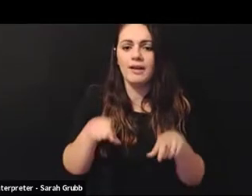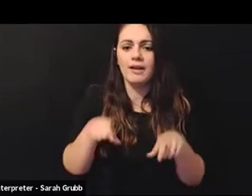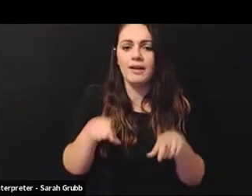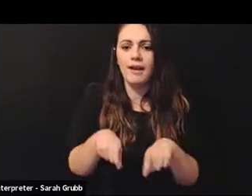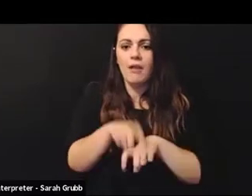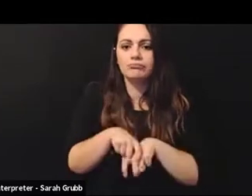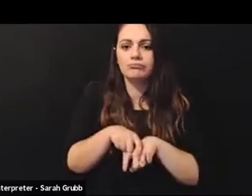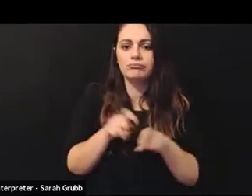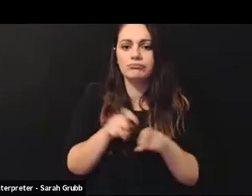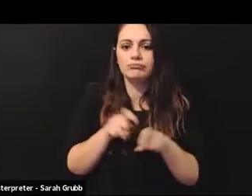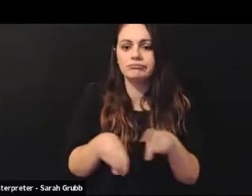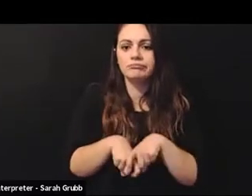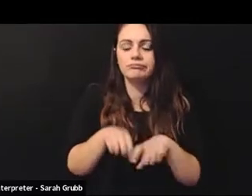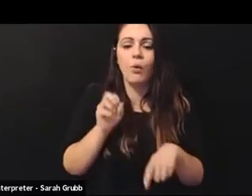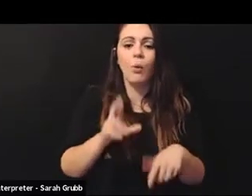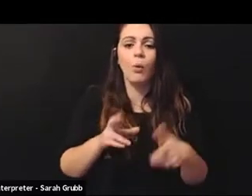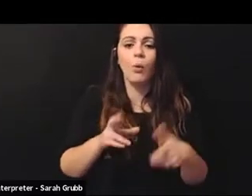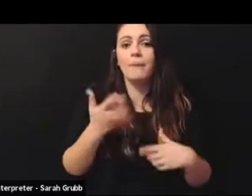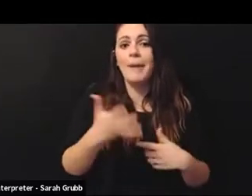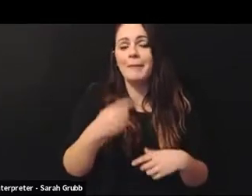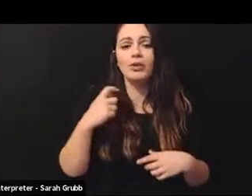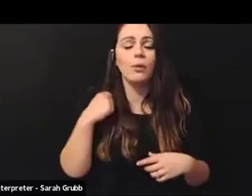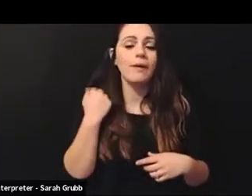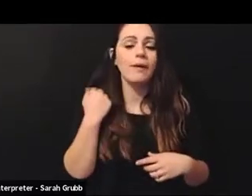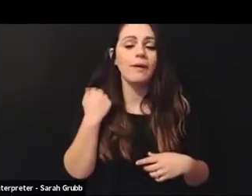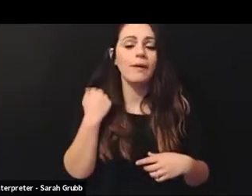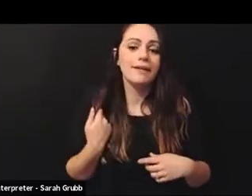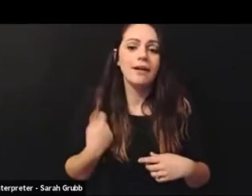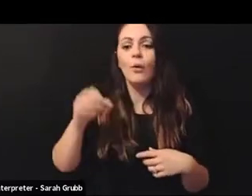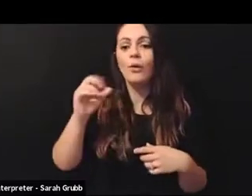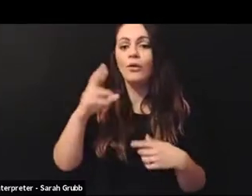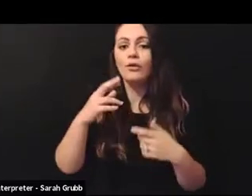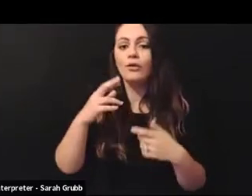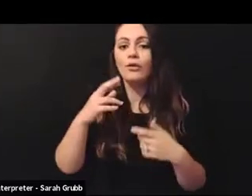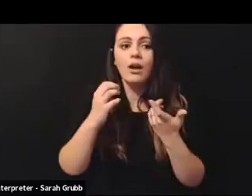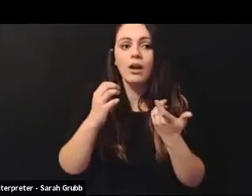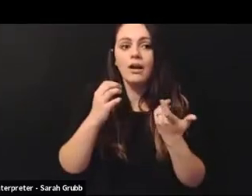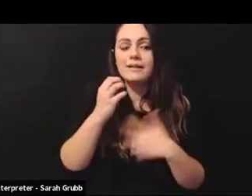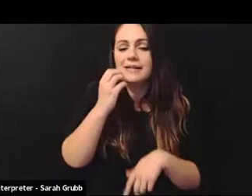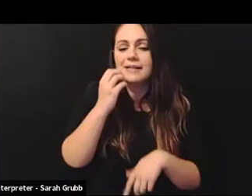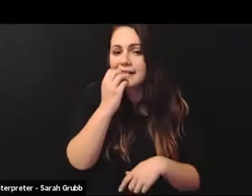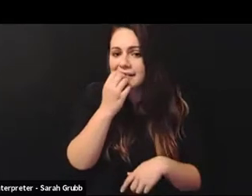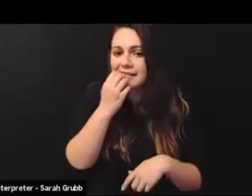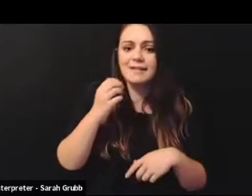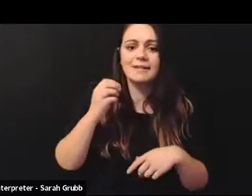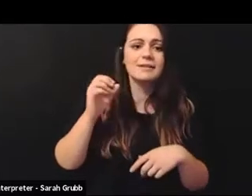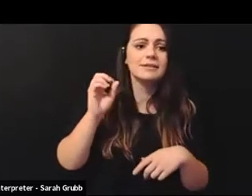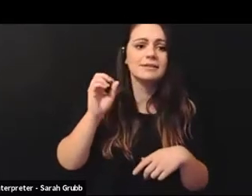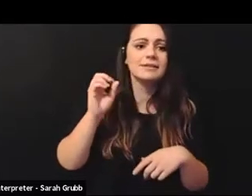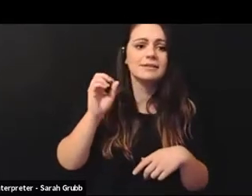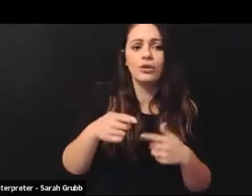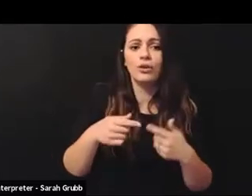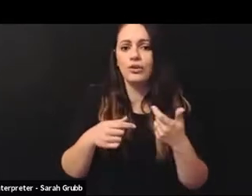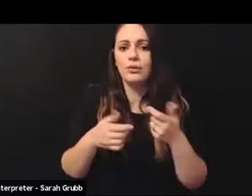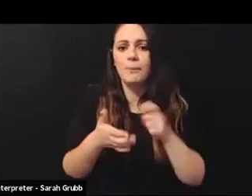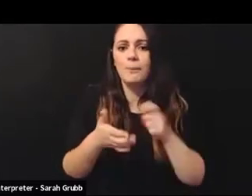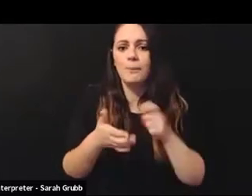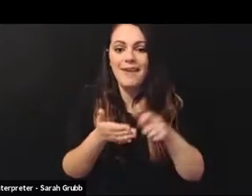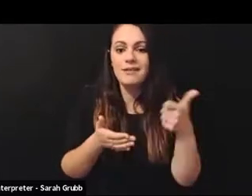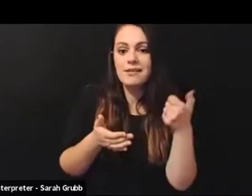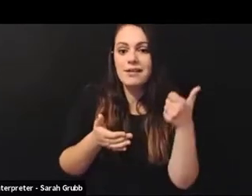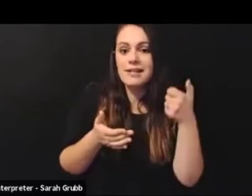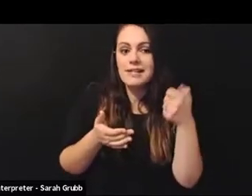maybe twisting your hair or biting your nails or clicking your top of your pen, maybe